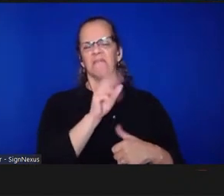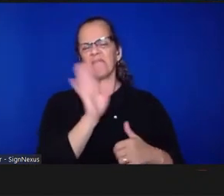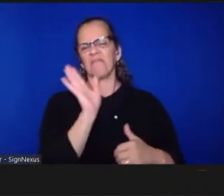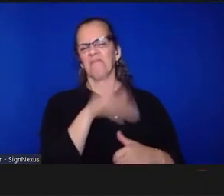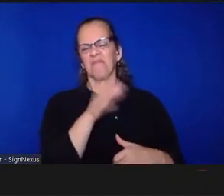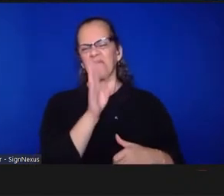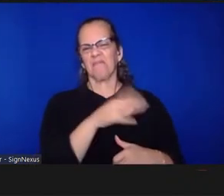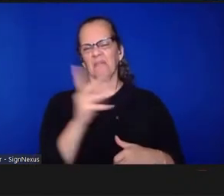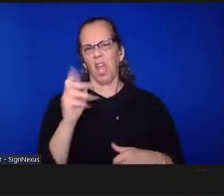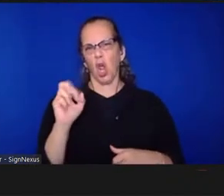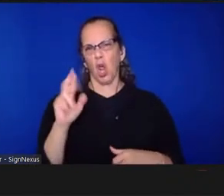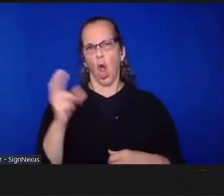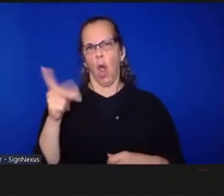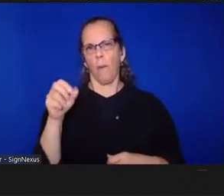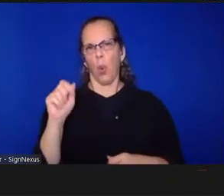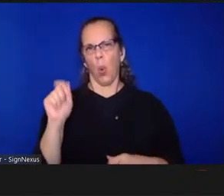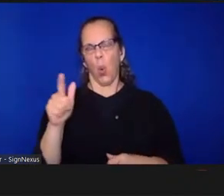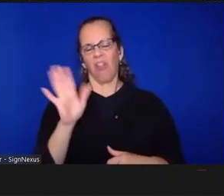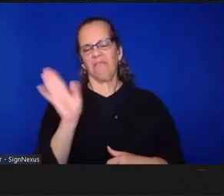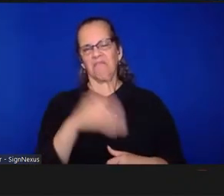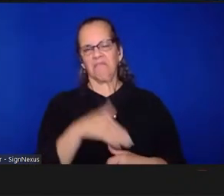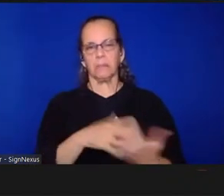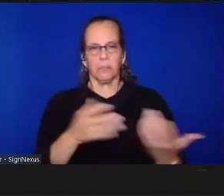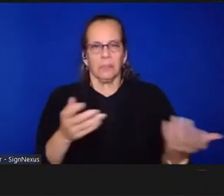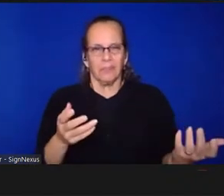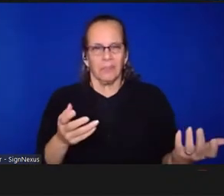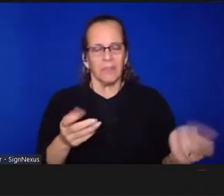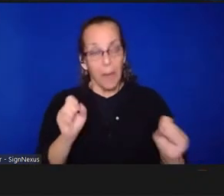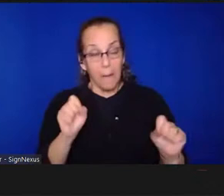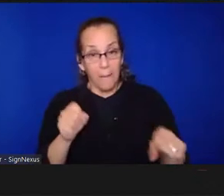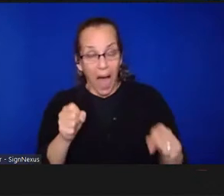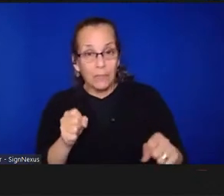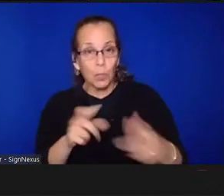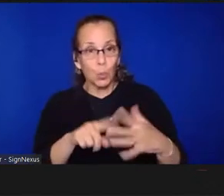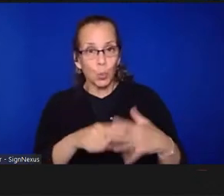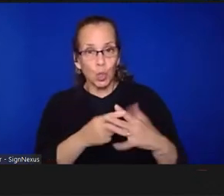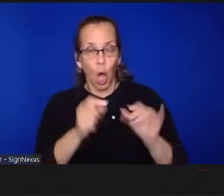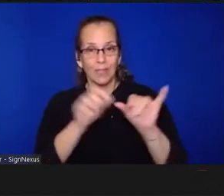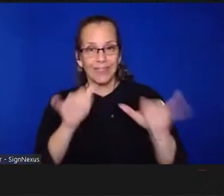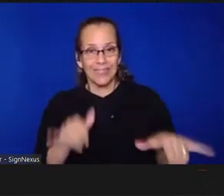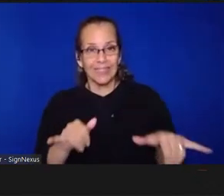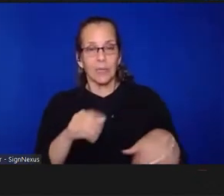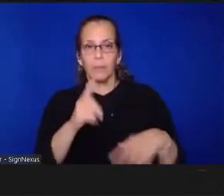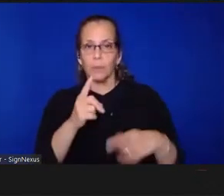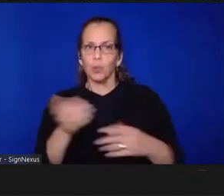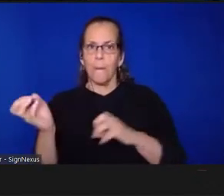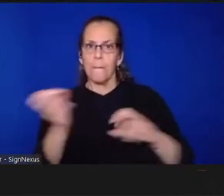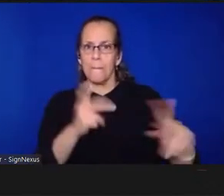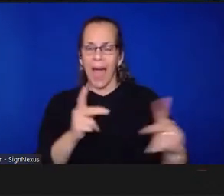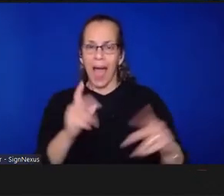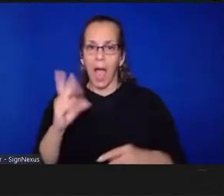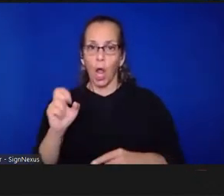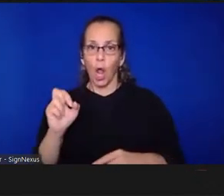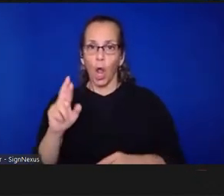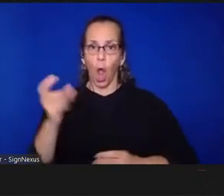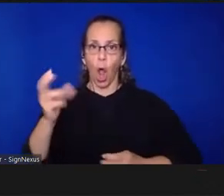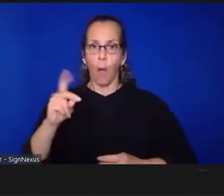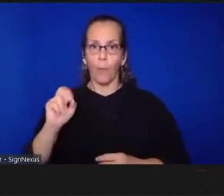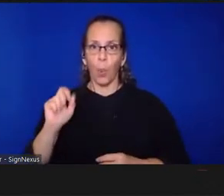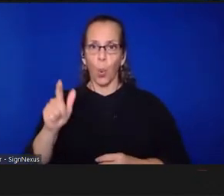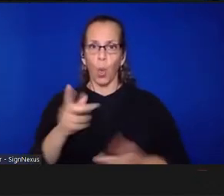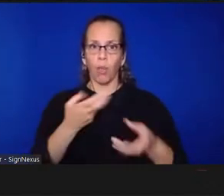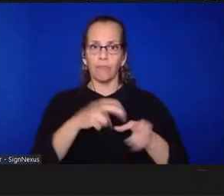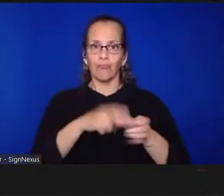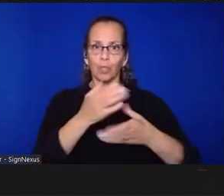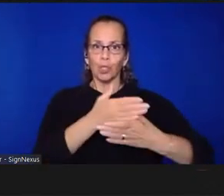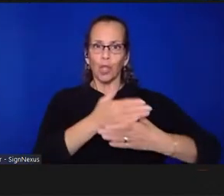systems have been put into place would it be impossible to innovate a system with the Port Authority they could bring this back please consider greatly reducing the